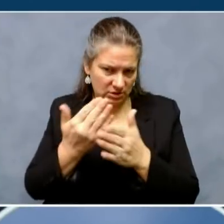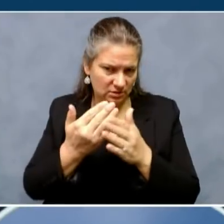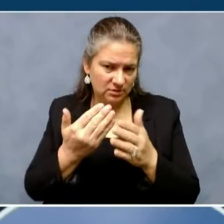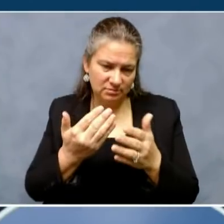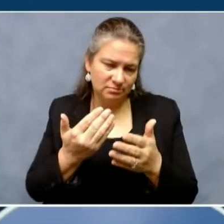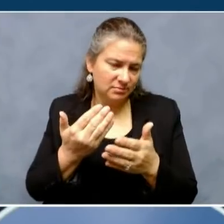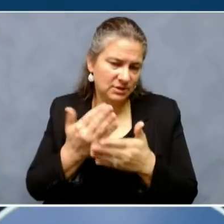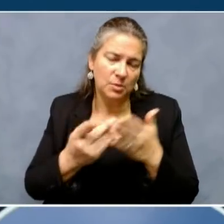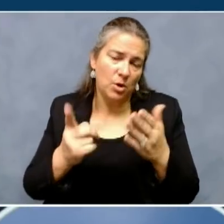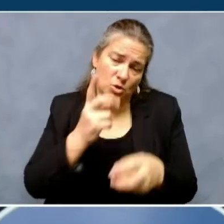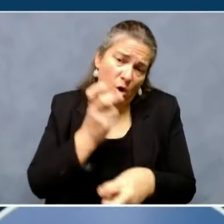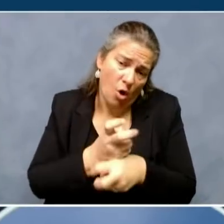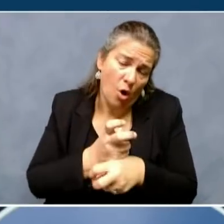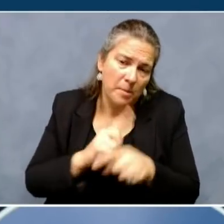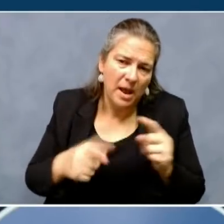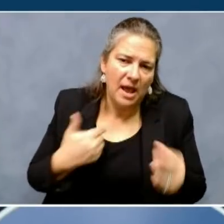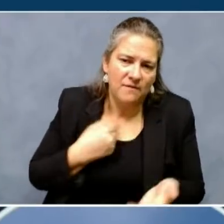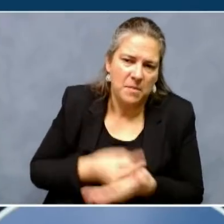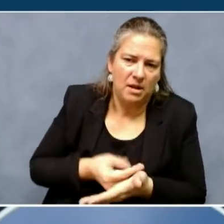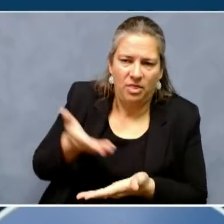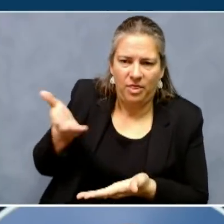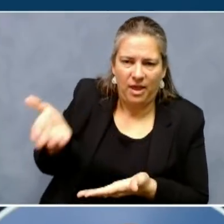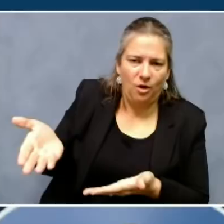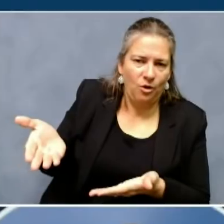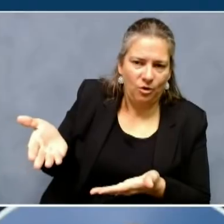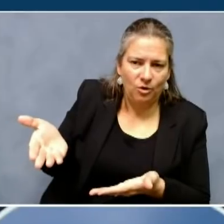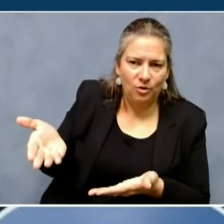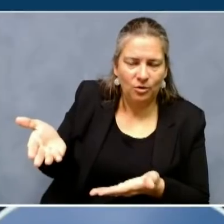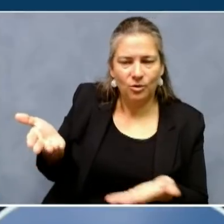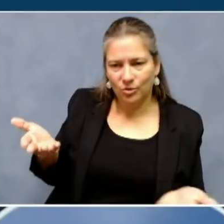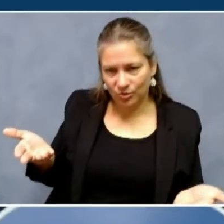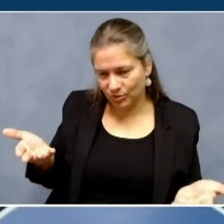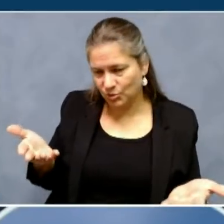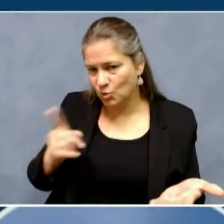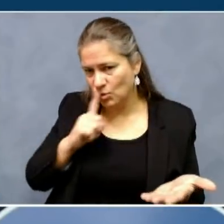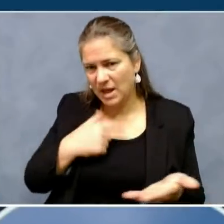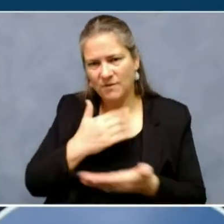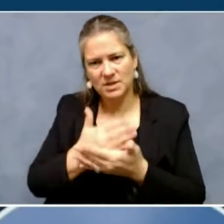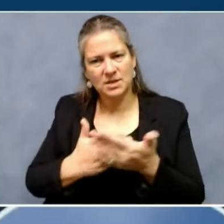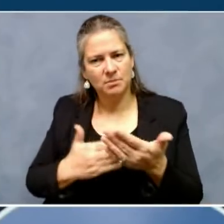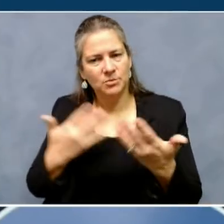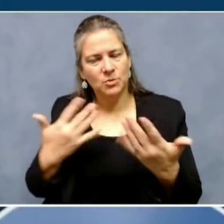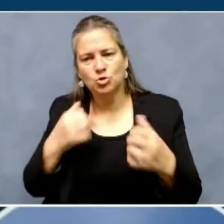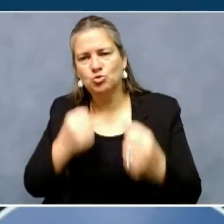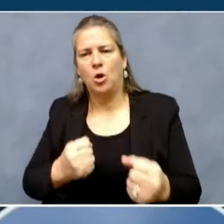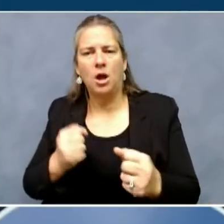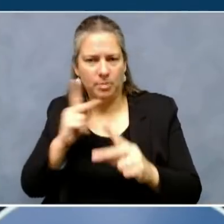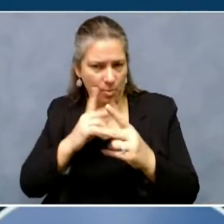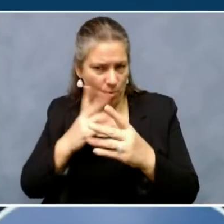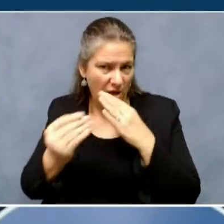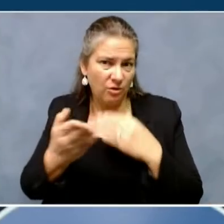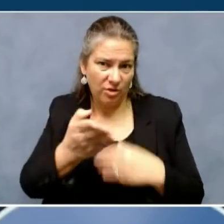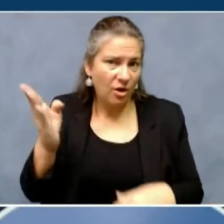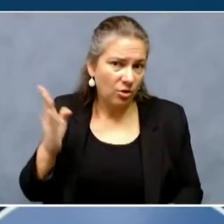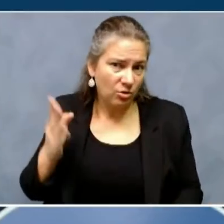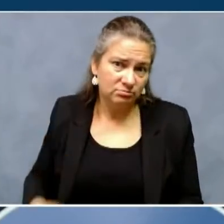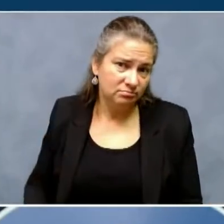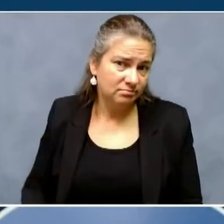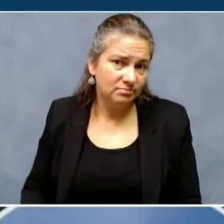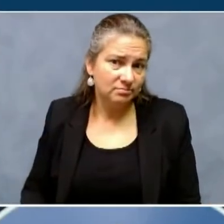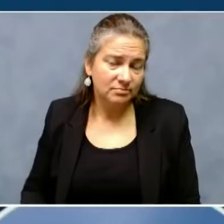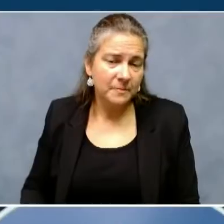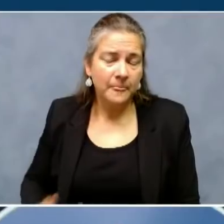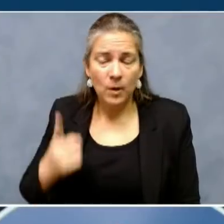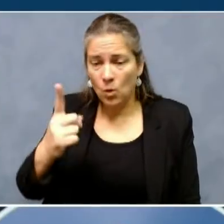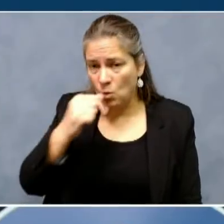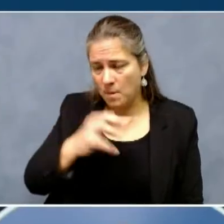it's there. And I will say we have some incredibly strong people out there. At SOAR, I talked to a lady that I've